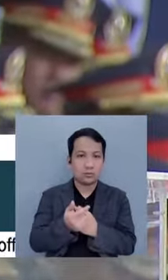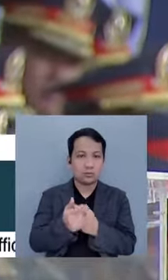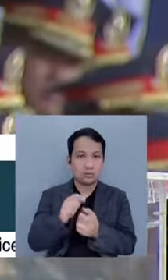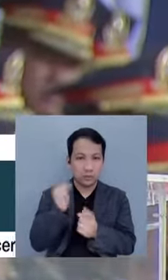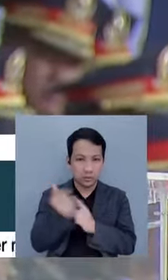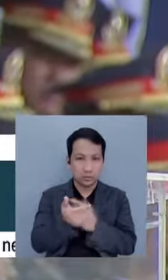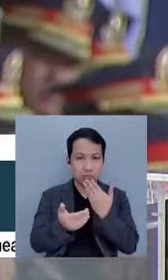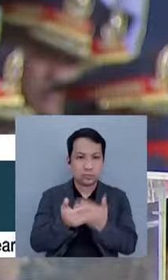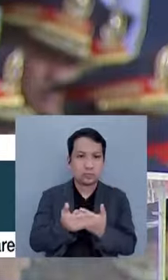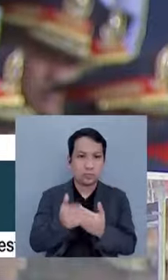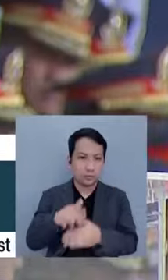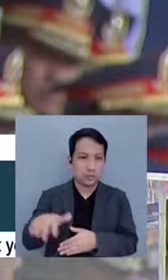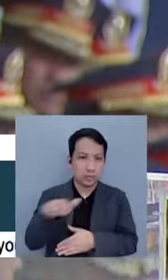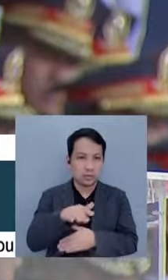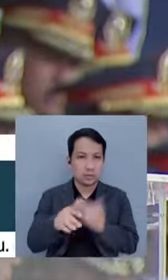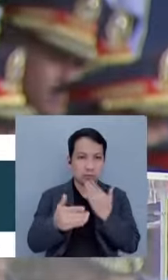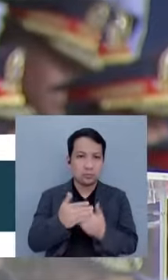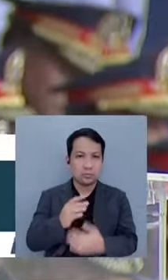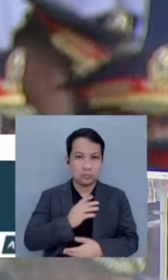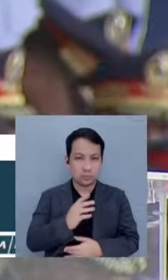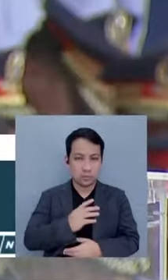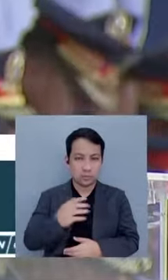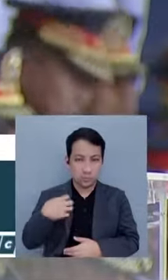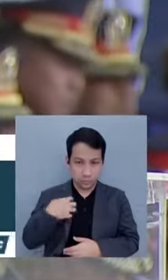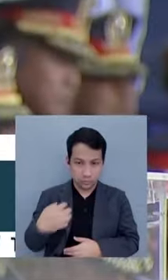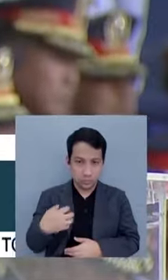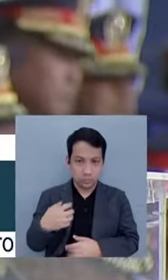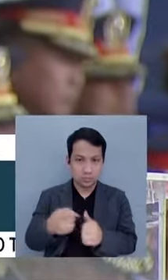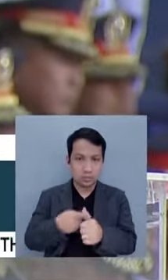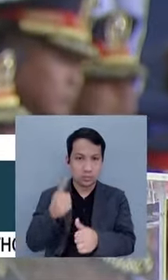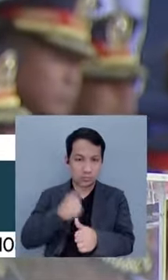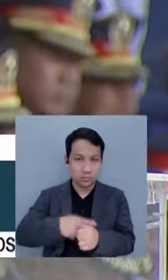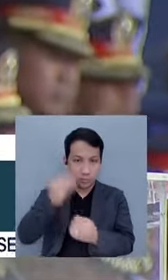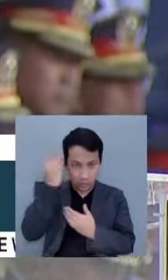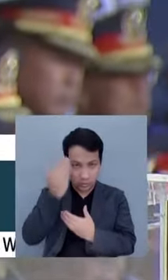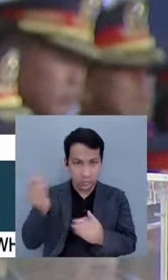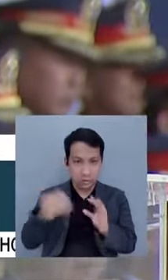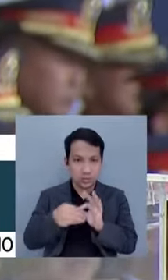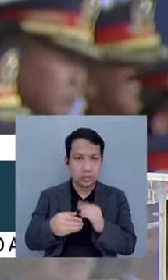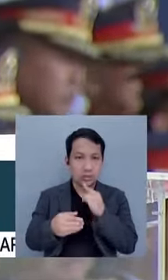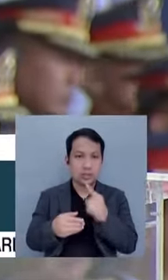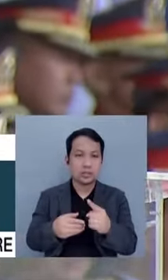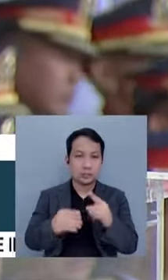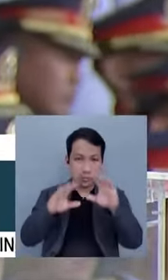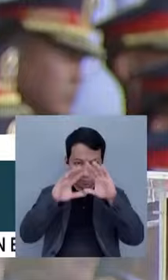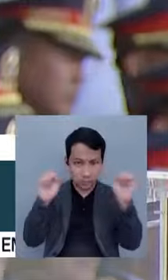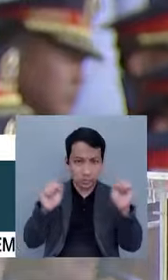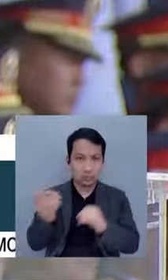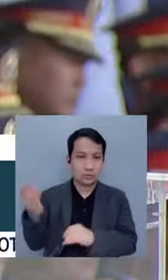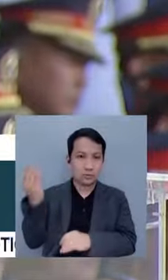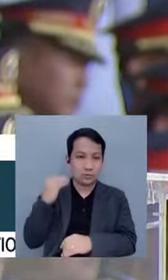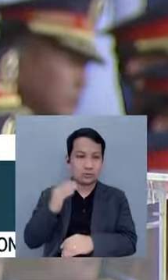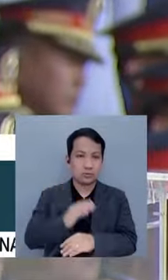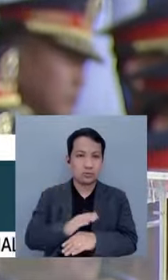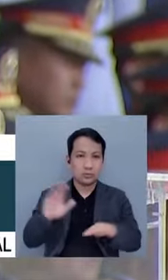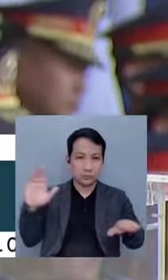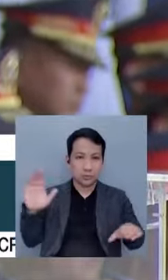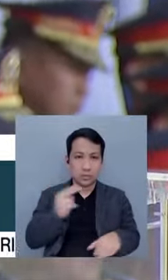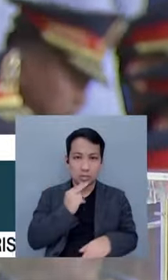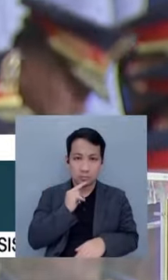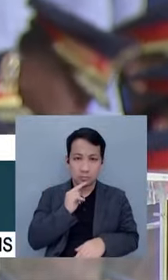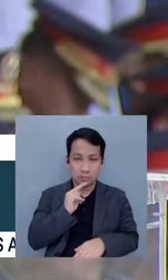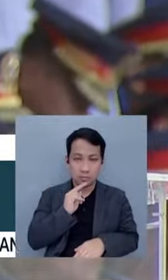maayos na kapulisan. Yan po ang unang katagaan ng sinabi ng ating Presidente during the inauguration. Ang masasabi ko po sa